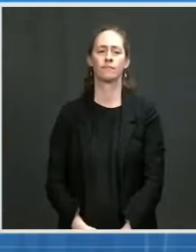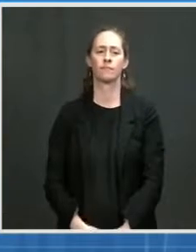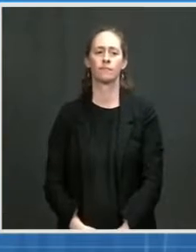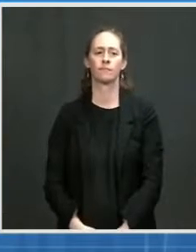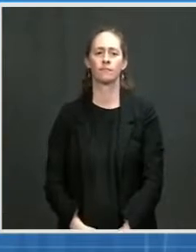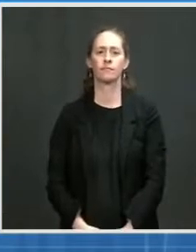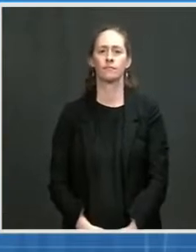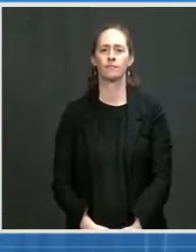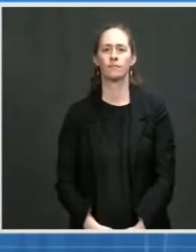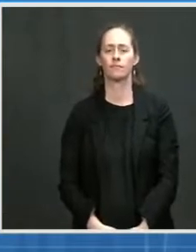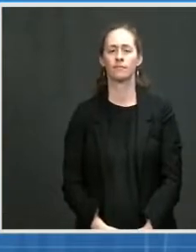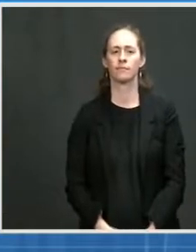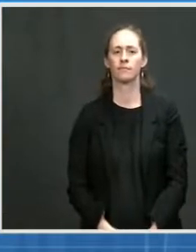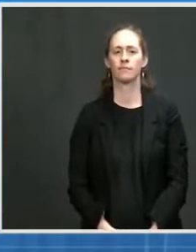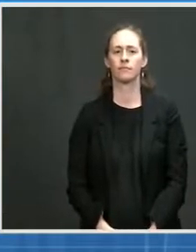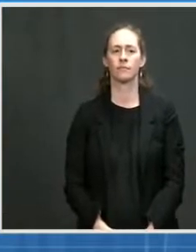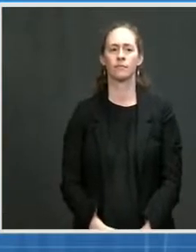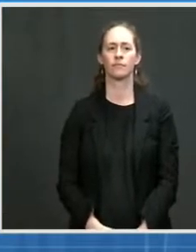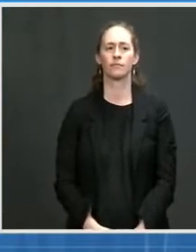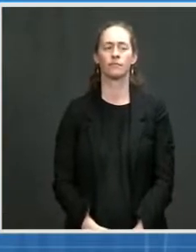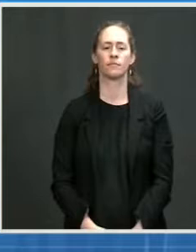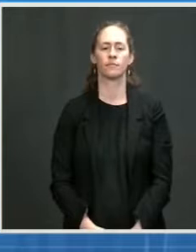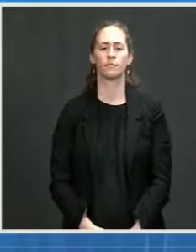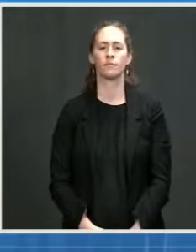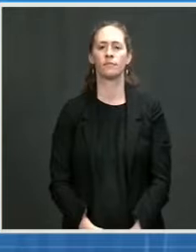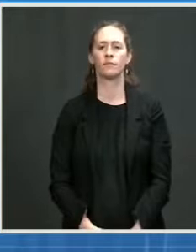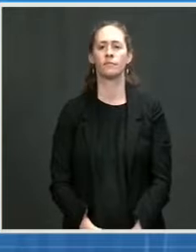Thanks. Let's go to Tamara Keith at NPR.